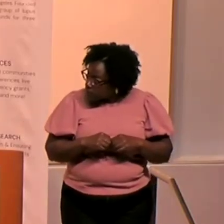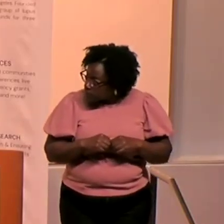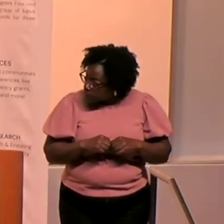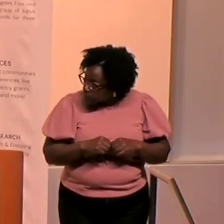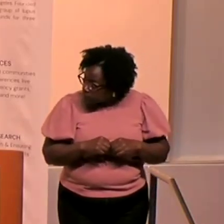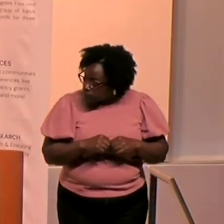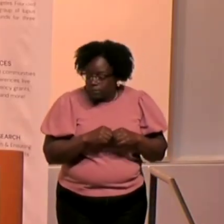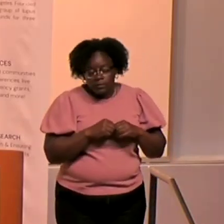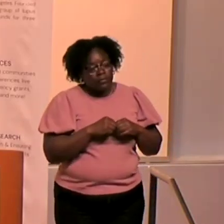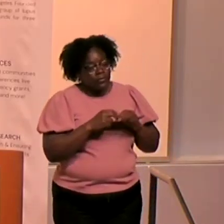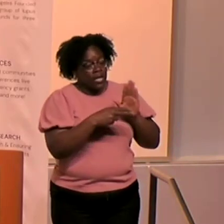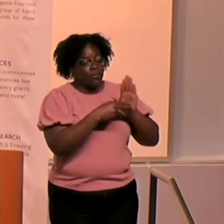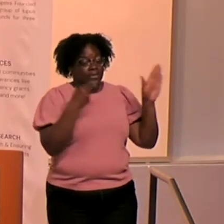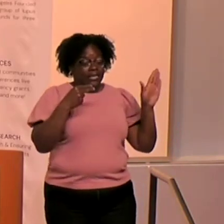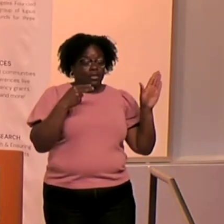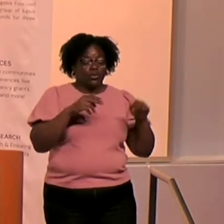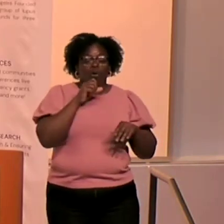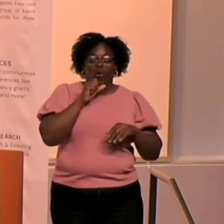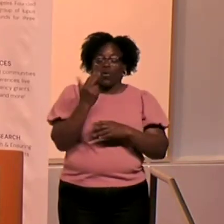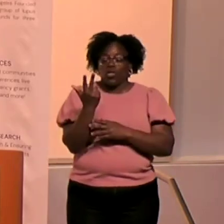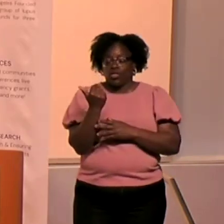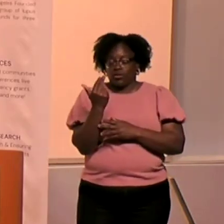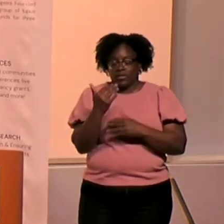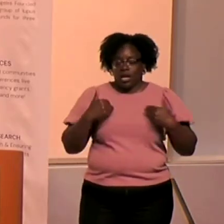I was diagnosed when I was 13, so it's very,